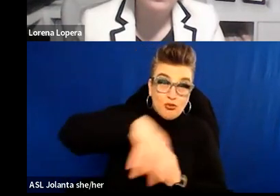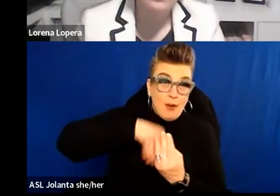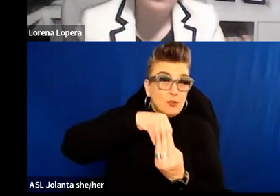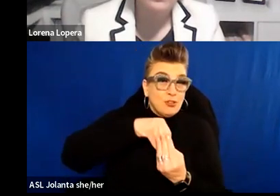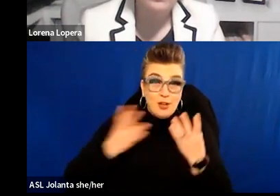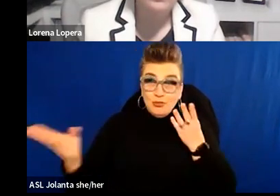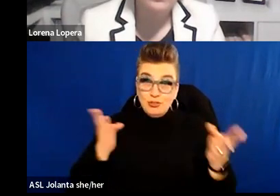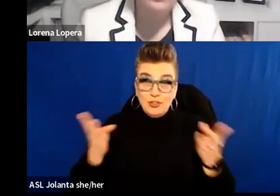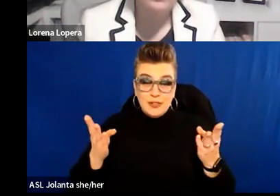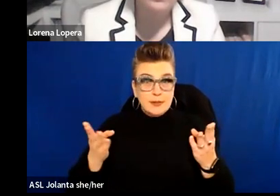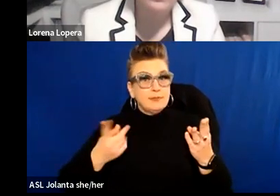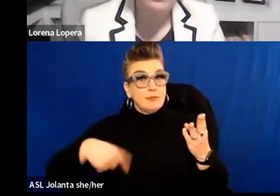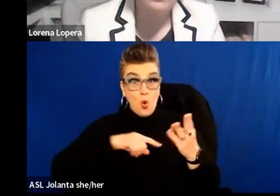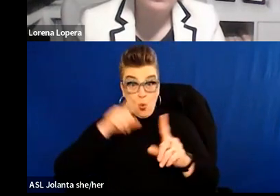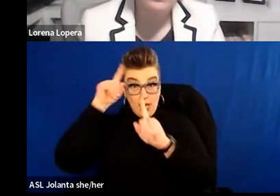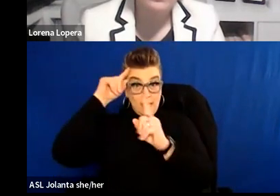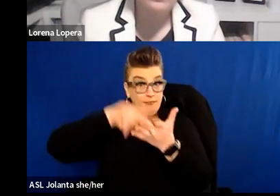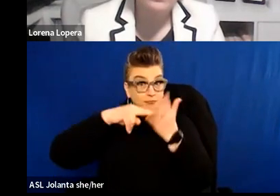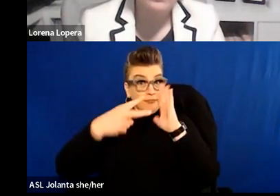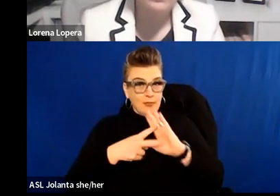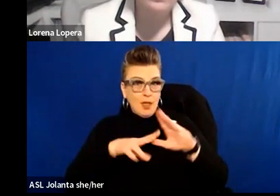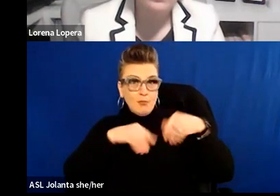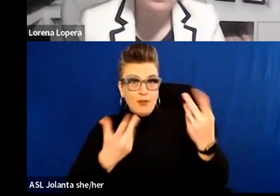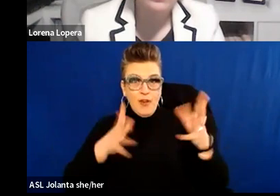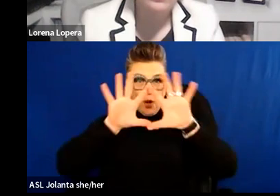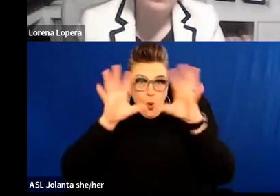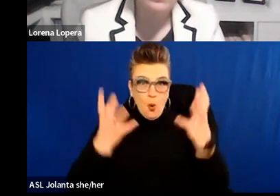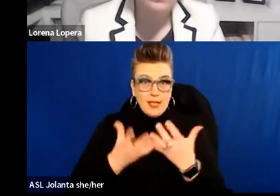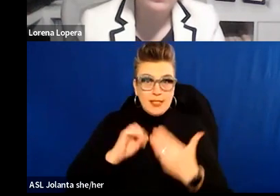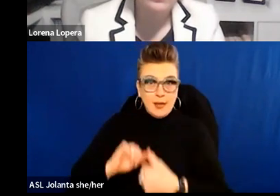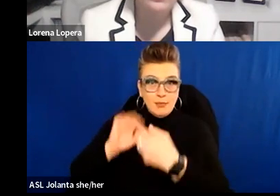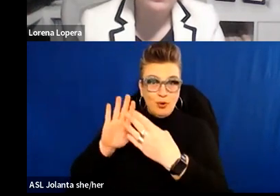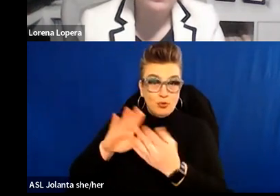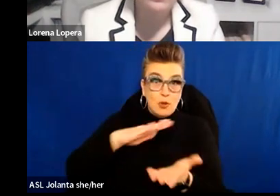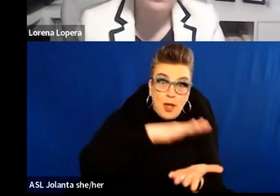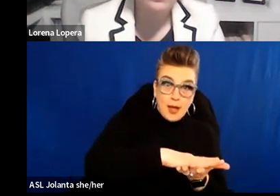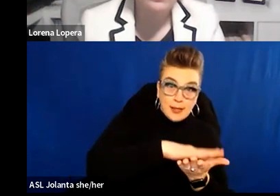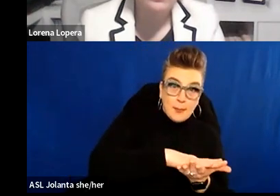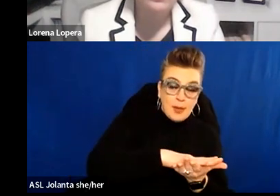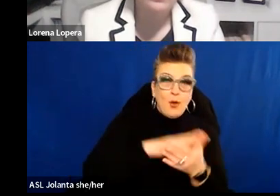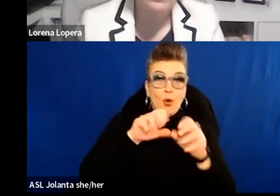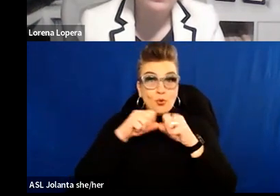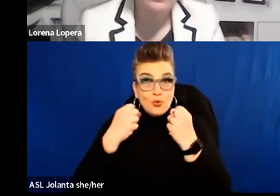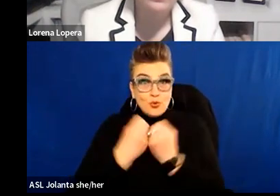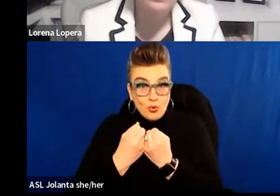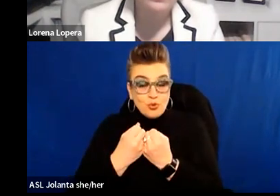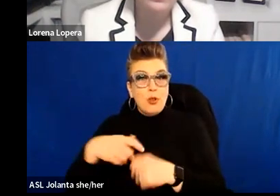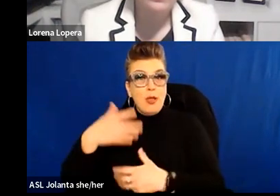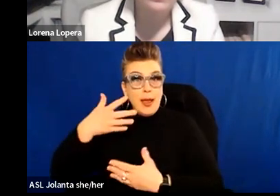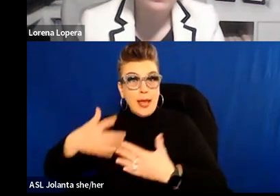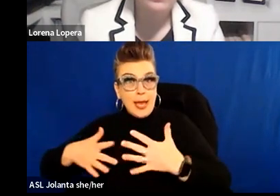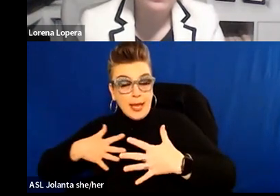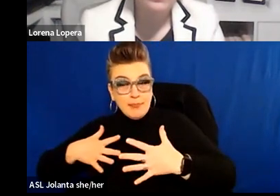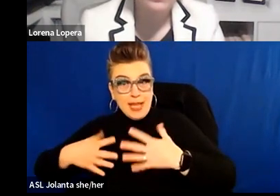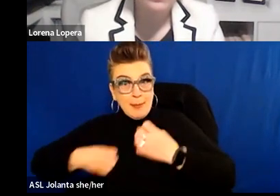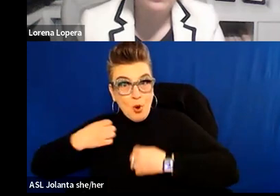providing a holistic approach to ensure that academic and social emotional success of these students are